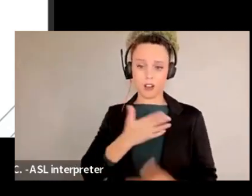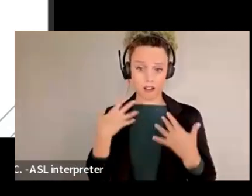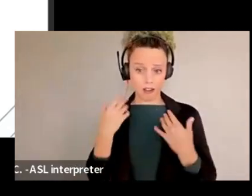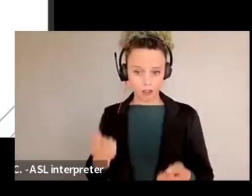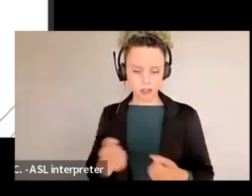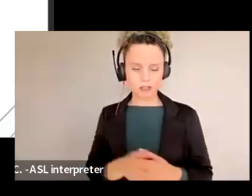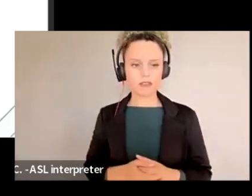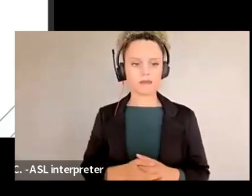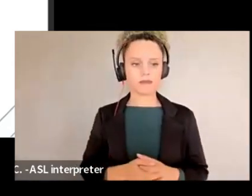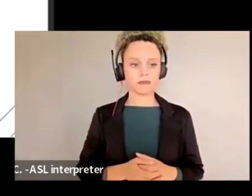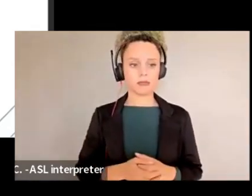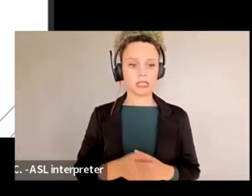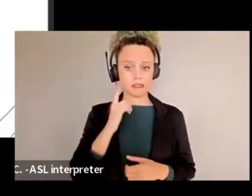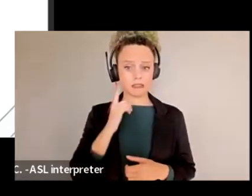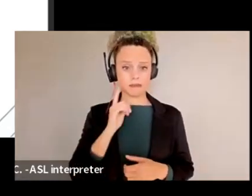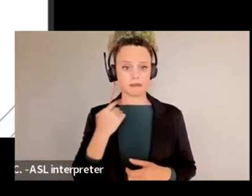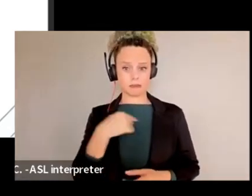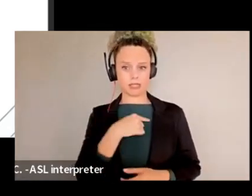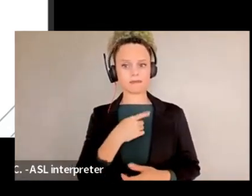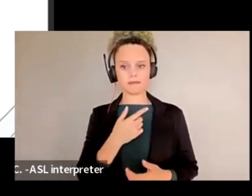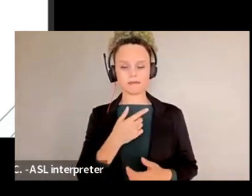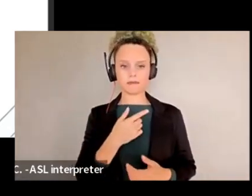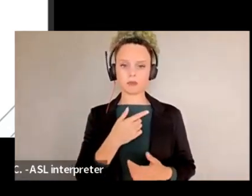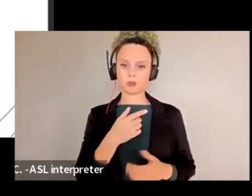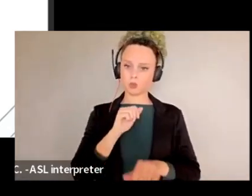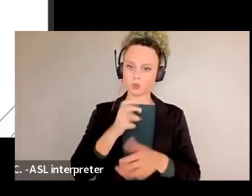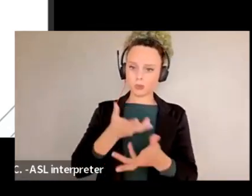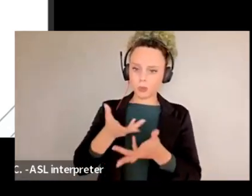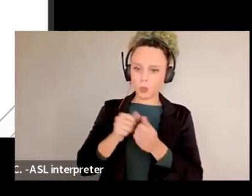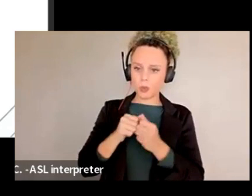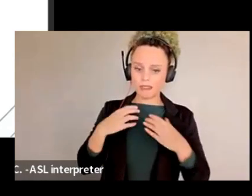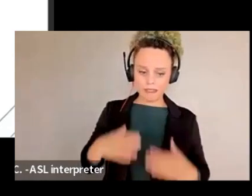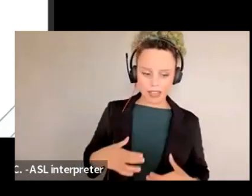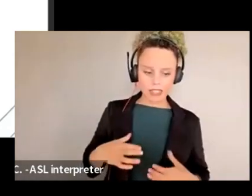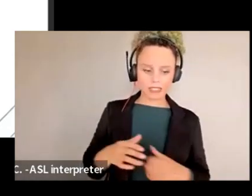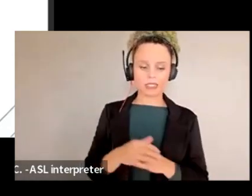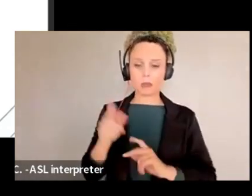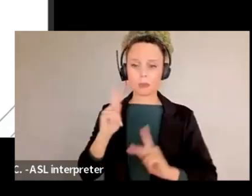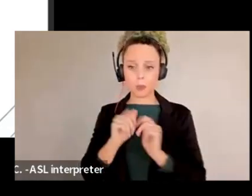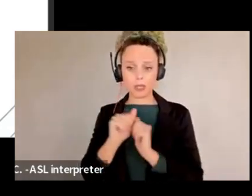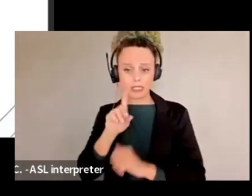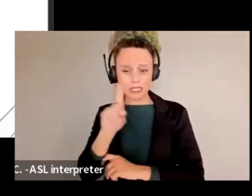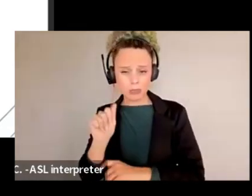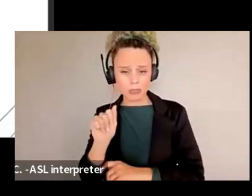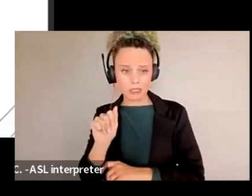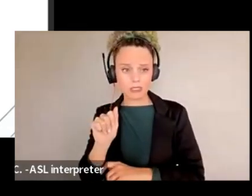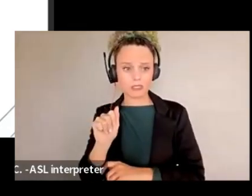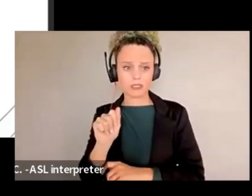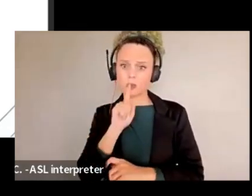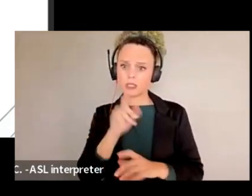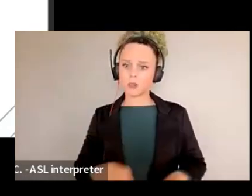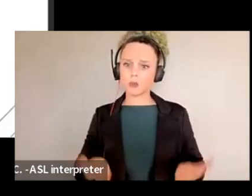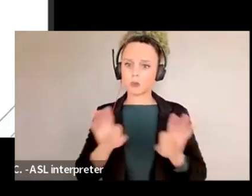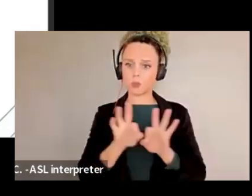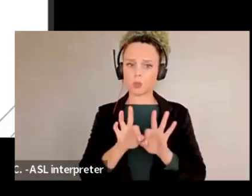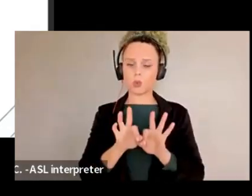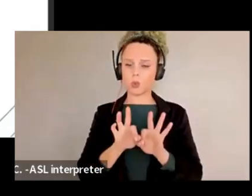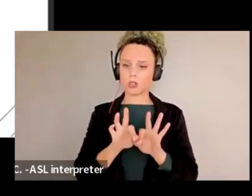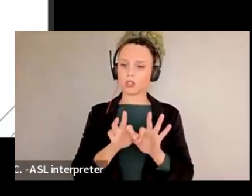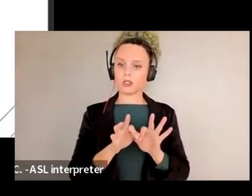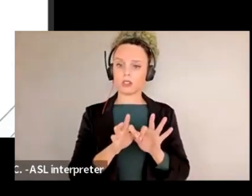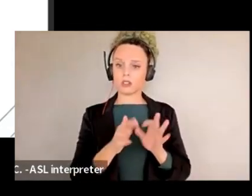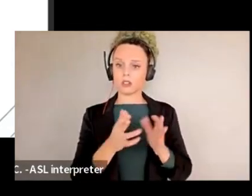our body, and there are social factors that are involved in our health. And so I think as practitioners working with people with disabilities and with